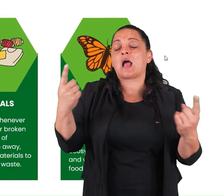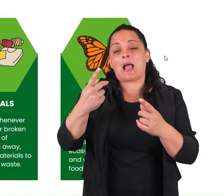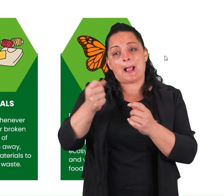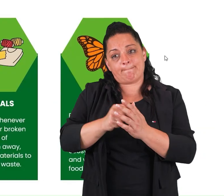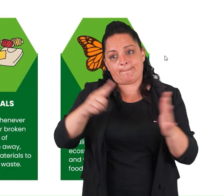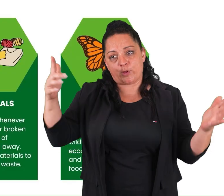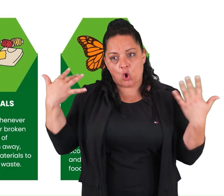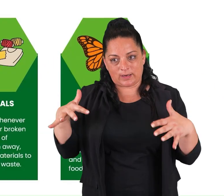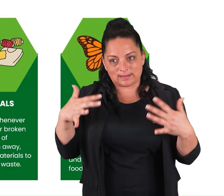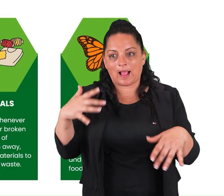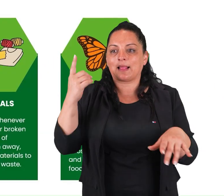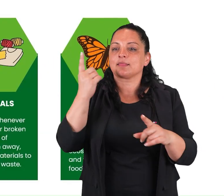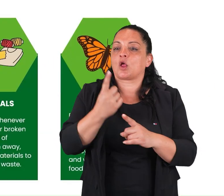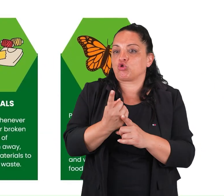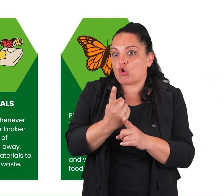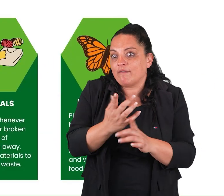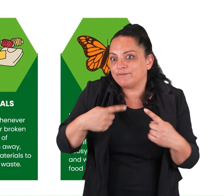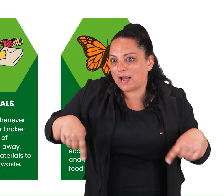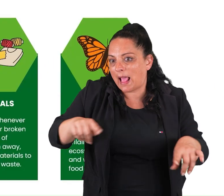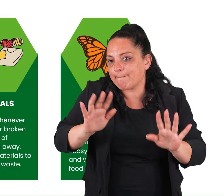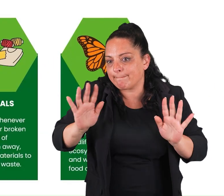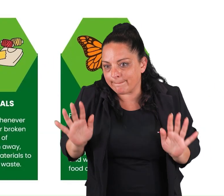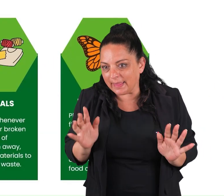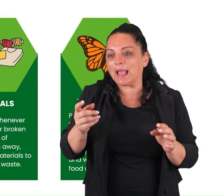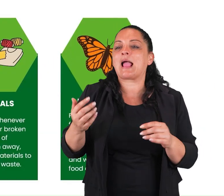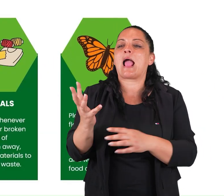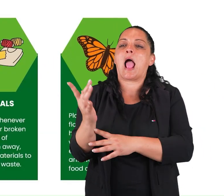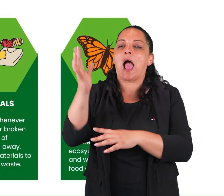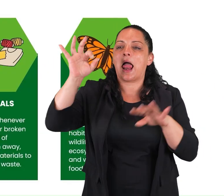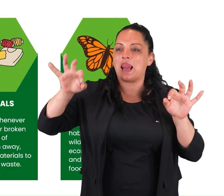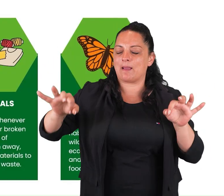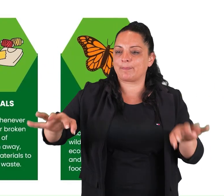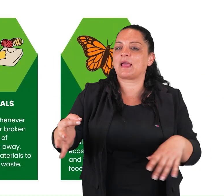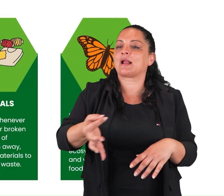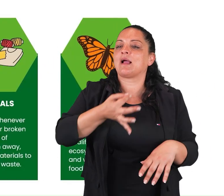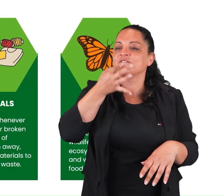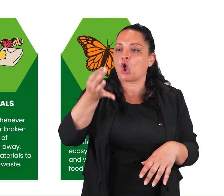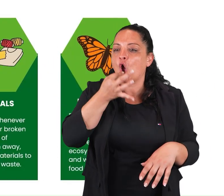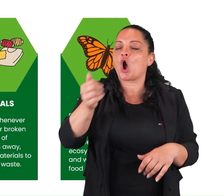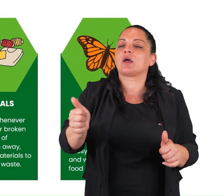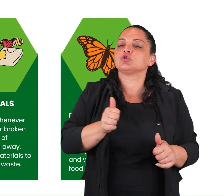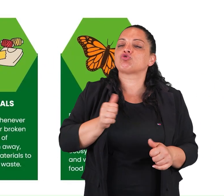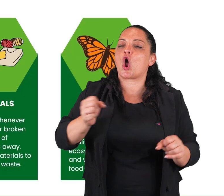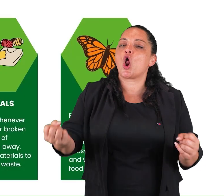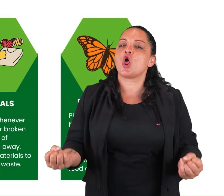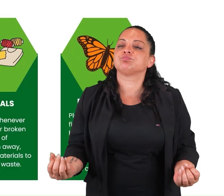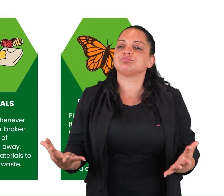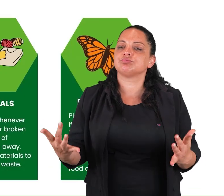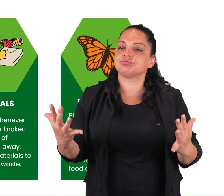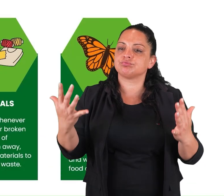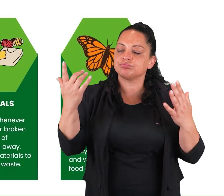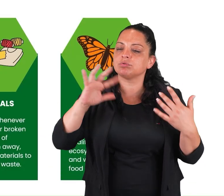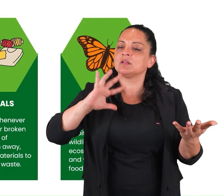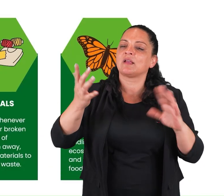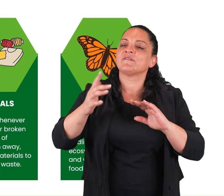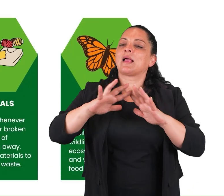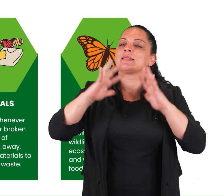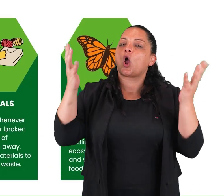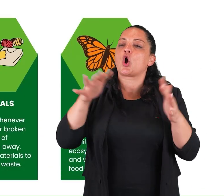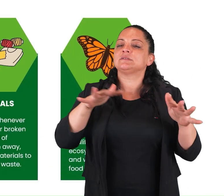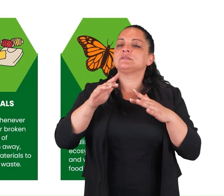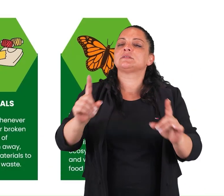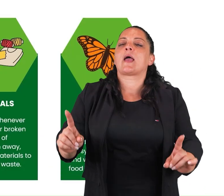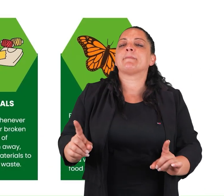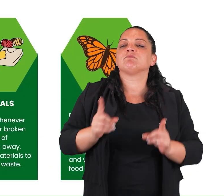well. We should plant native trees and flowers and protect our ecosystem of our